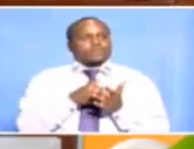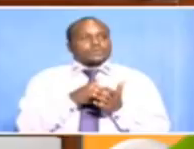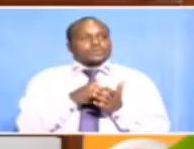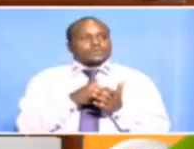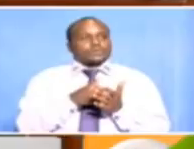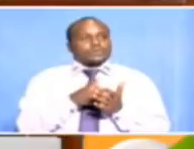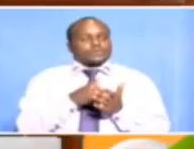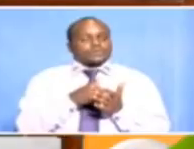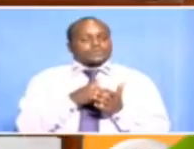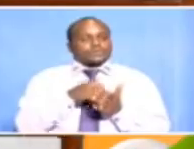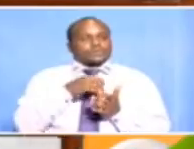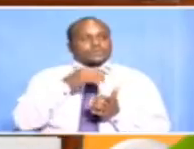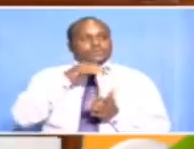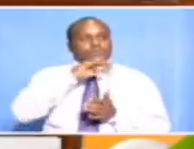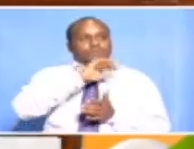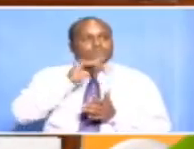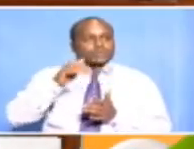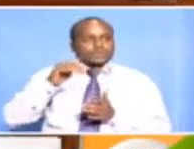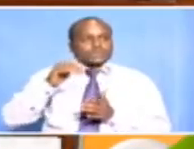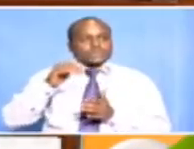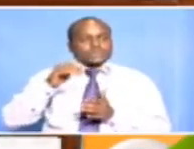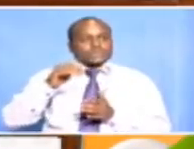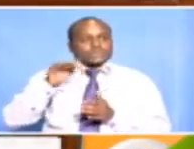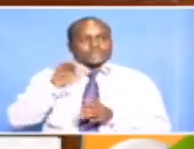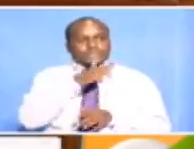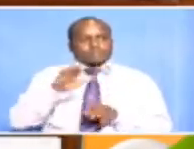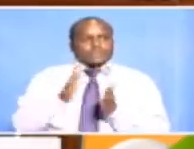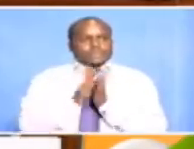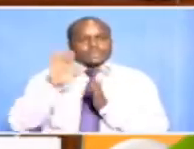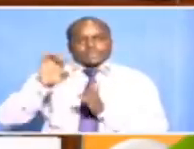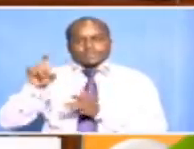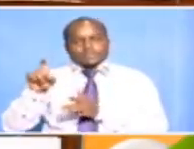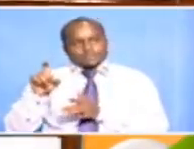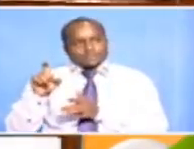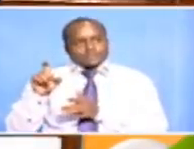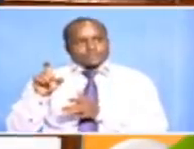county assembly and the executive. Again,